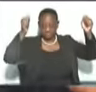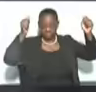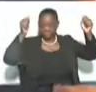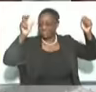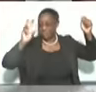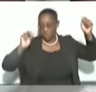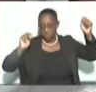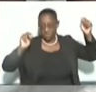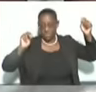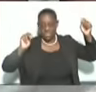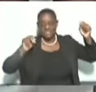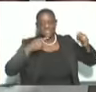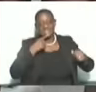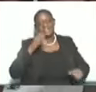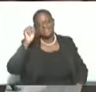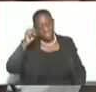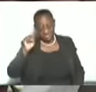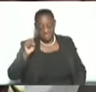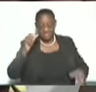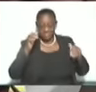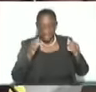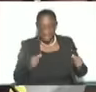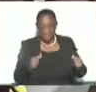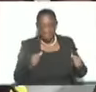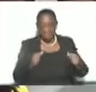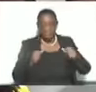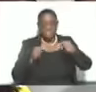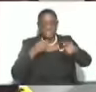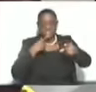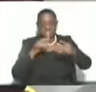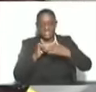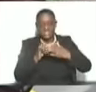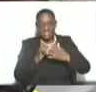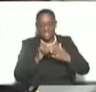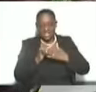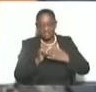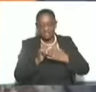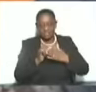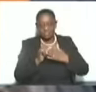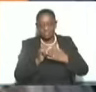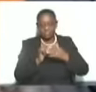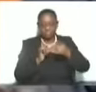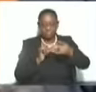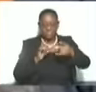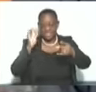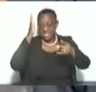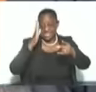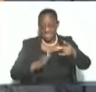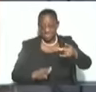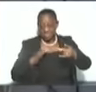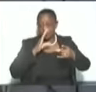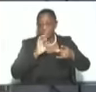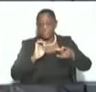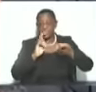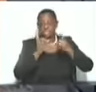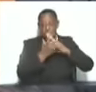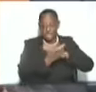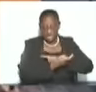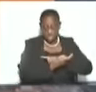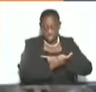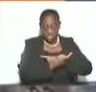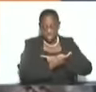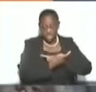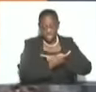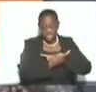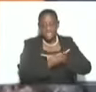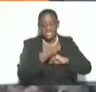dead body. And for those who would call the group troublemakers, he had this response. There never will be change unless you break